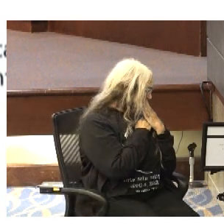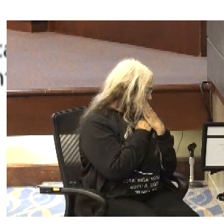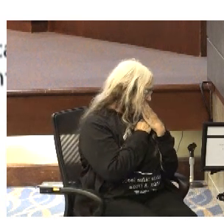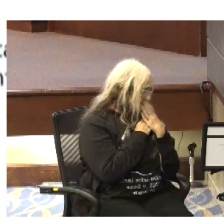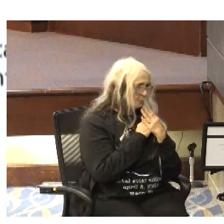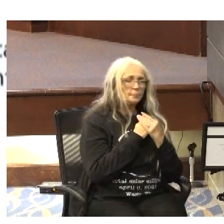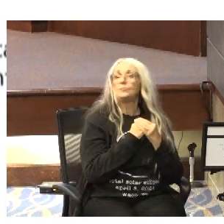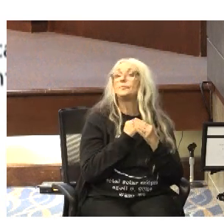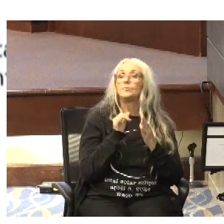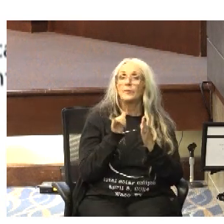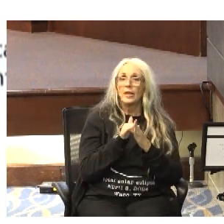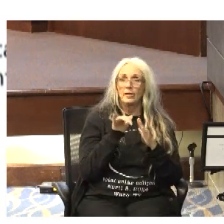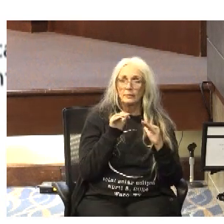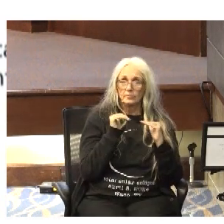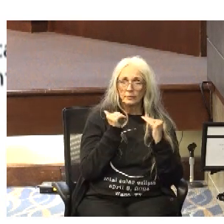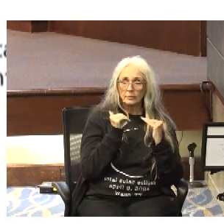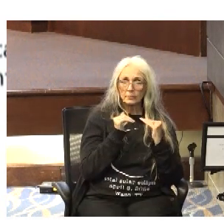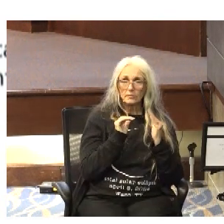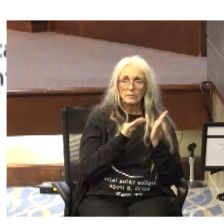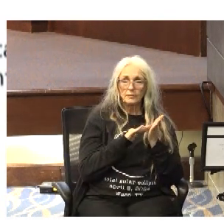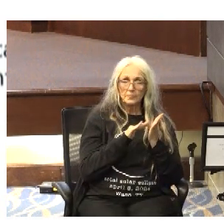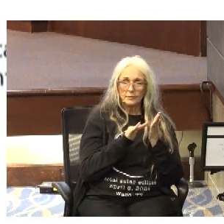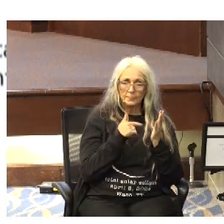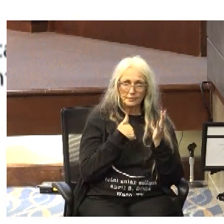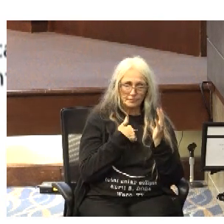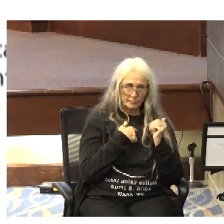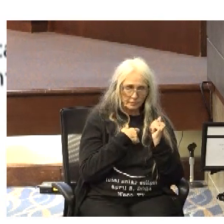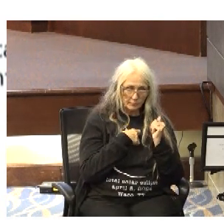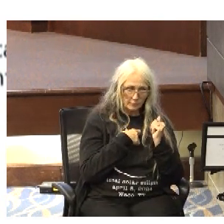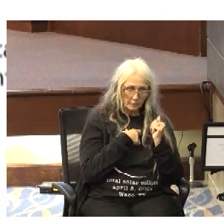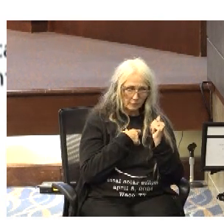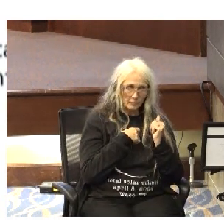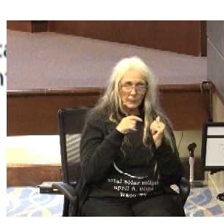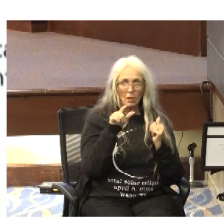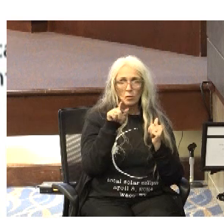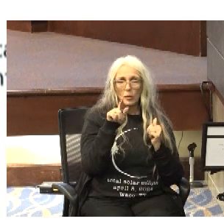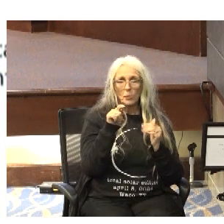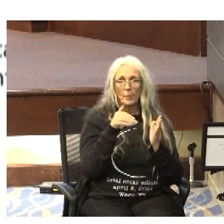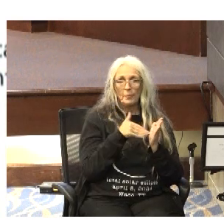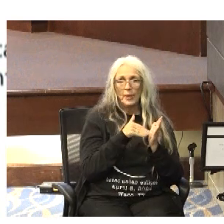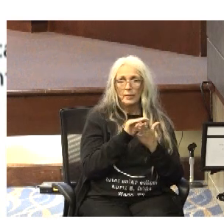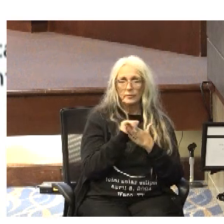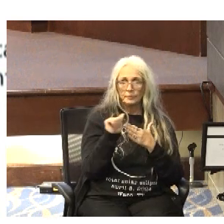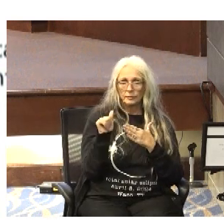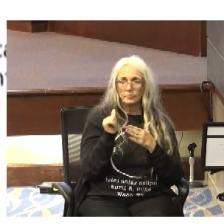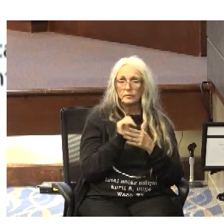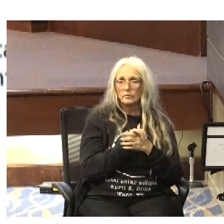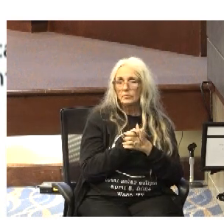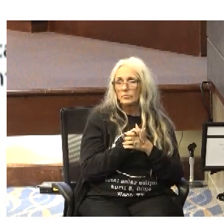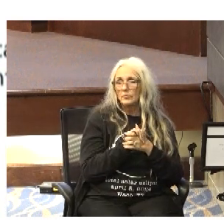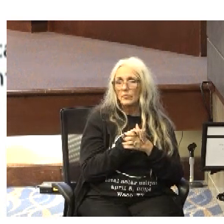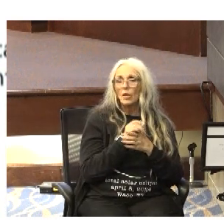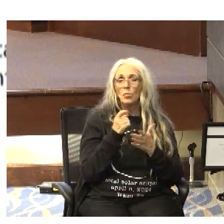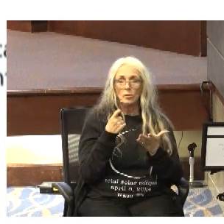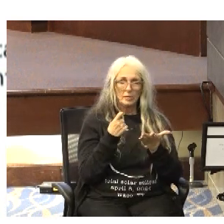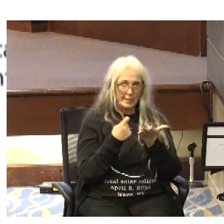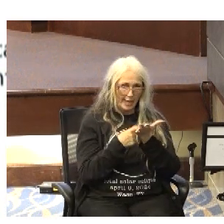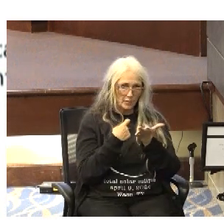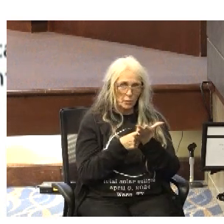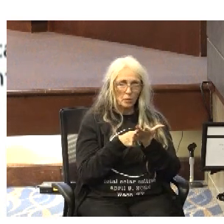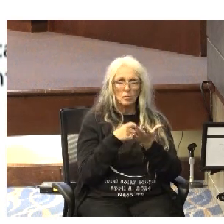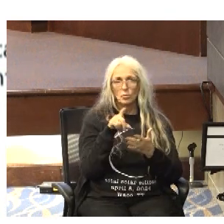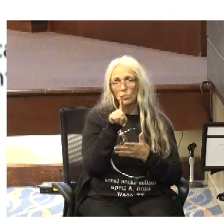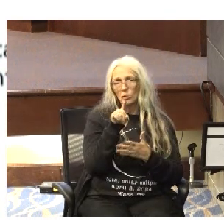So high level, $620 million plus or minus of projected taxable value at full build out,